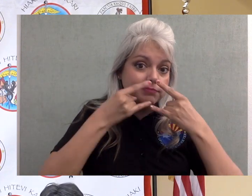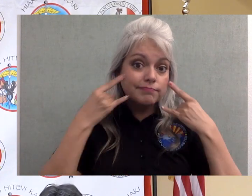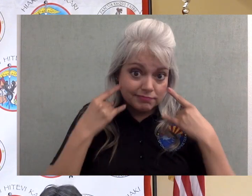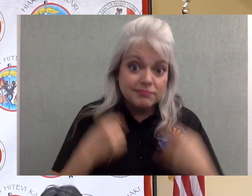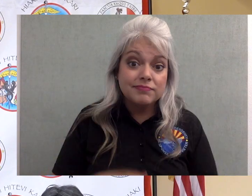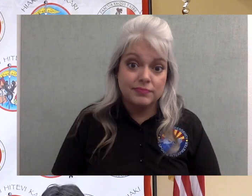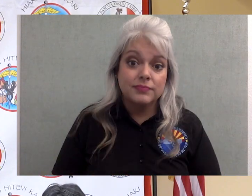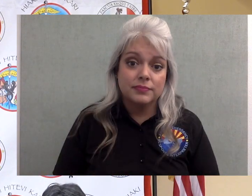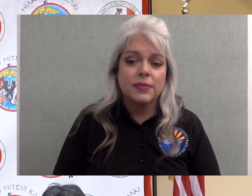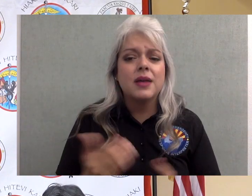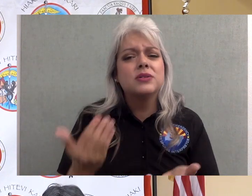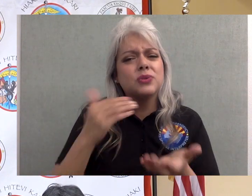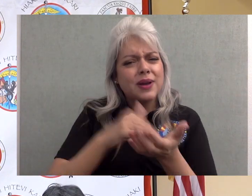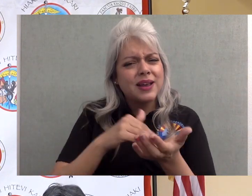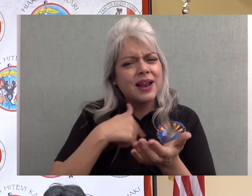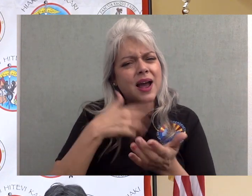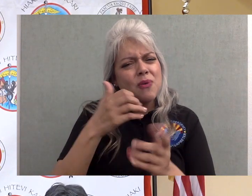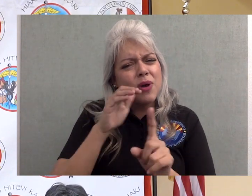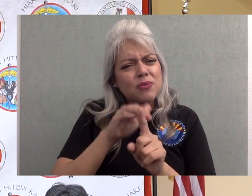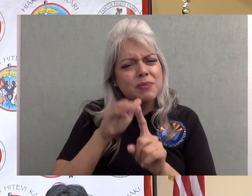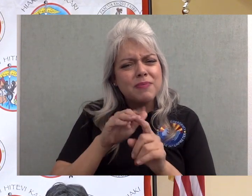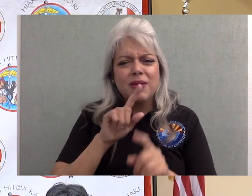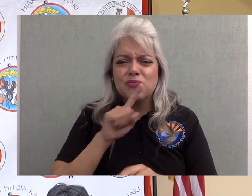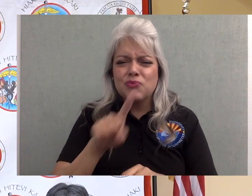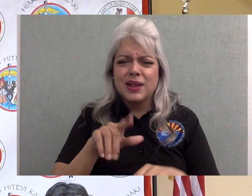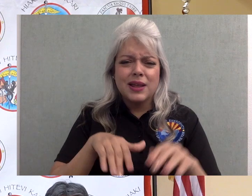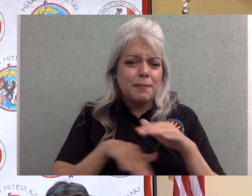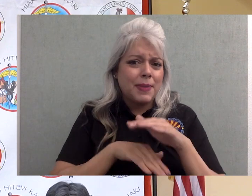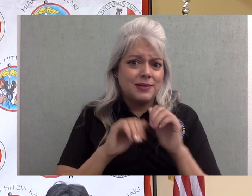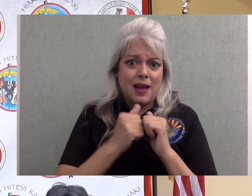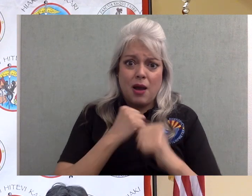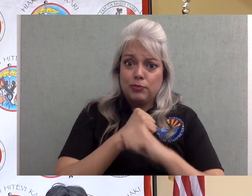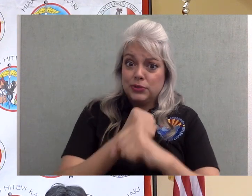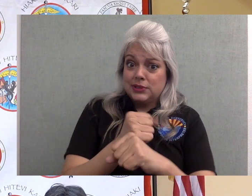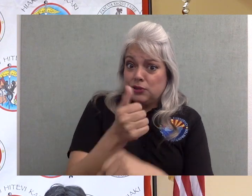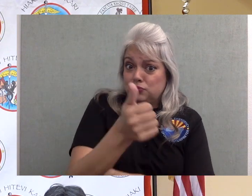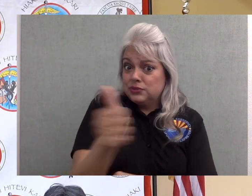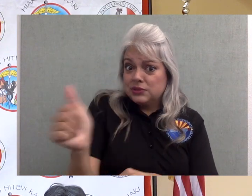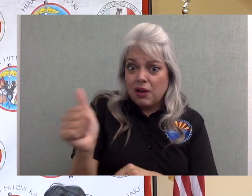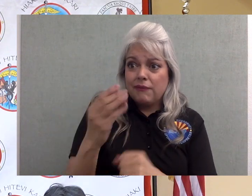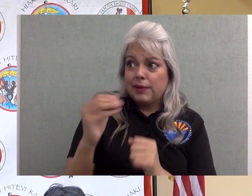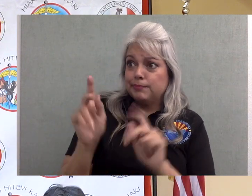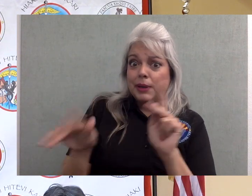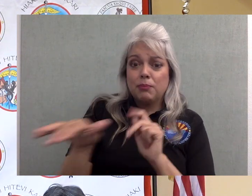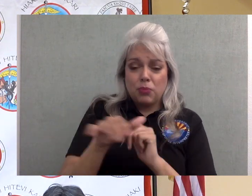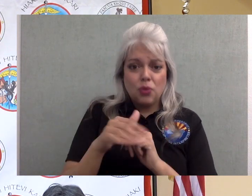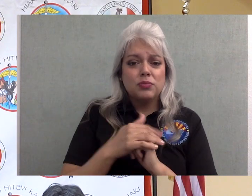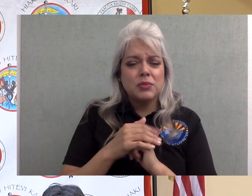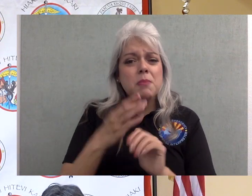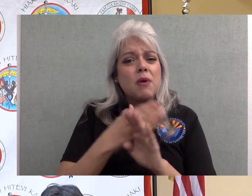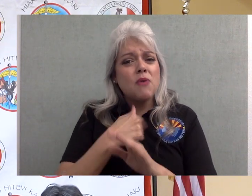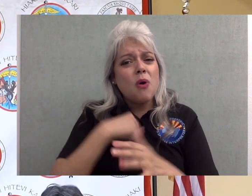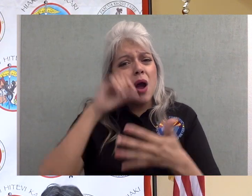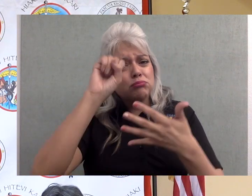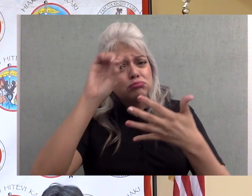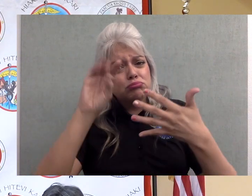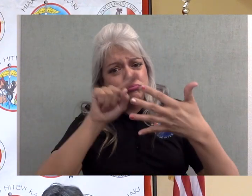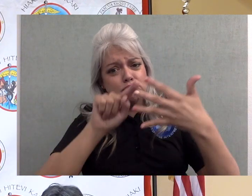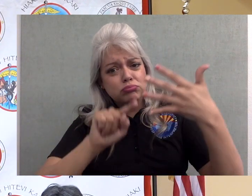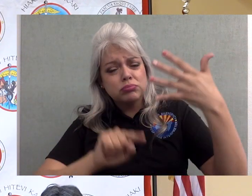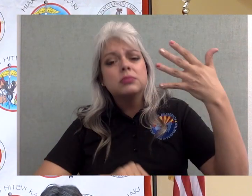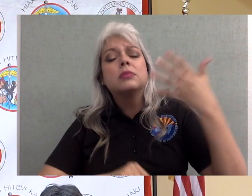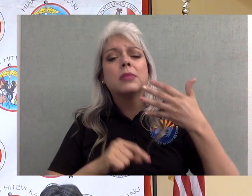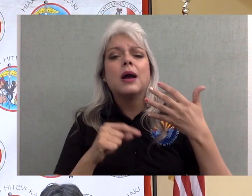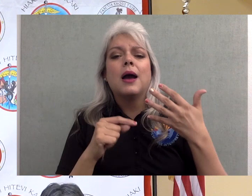just review again some real basics about how to protect yourself and others, okay? And before I do that, I just again want to just